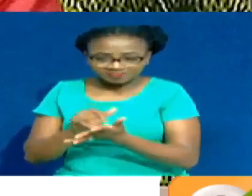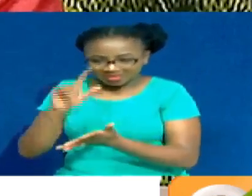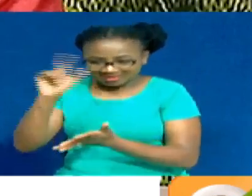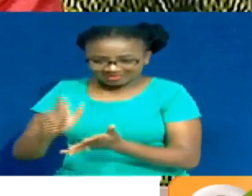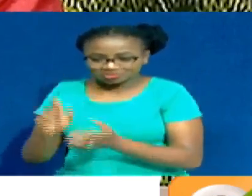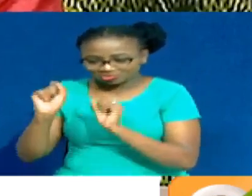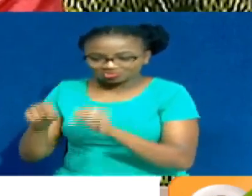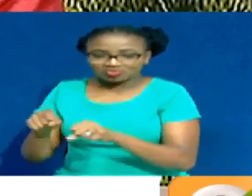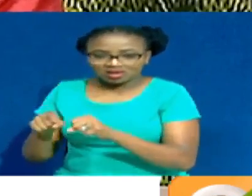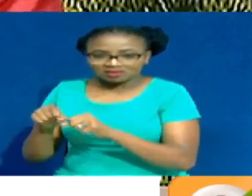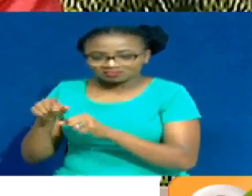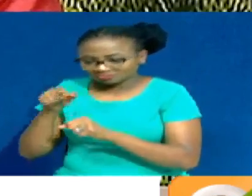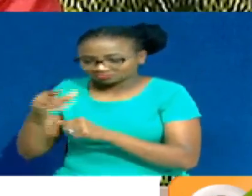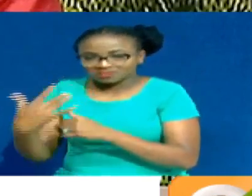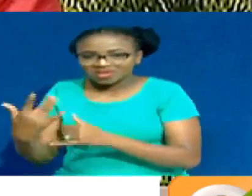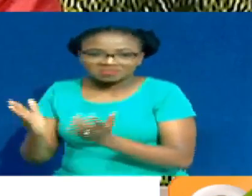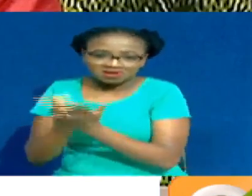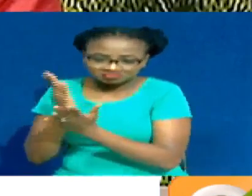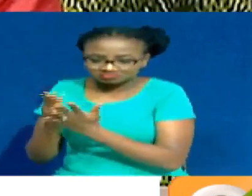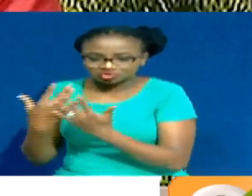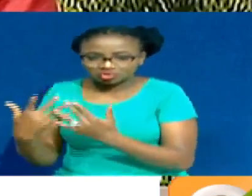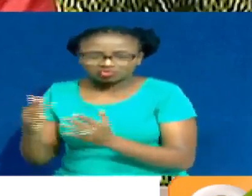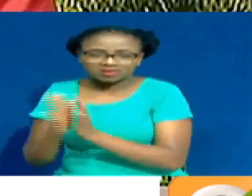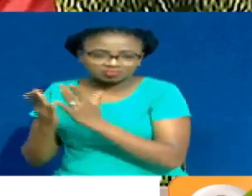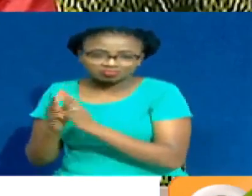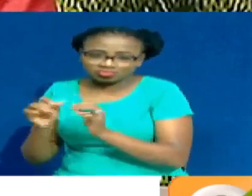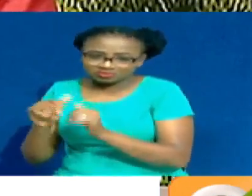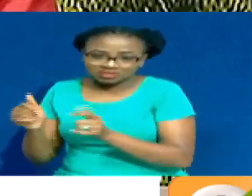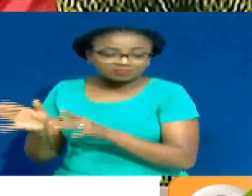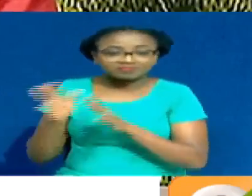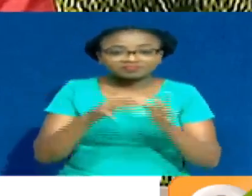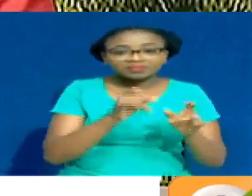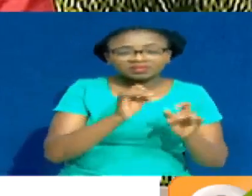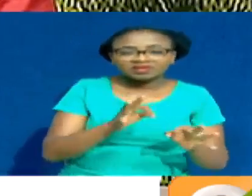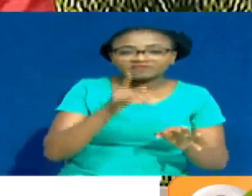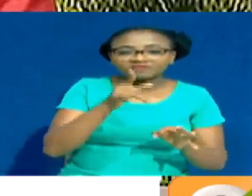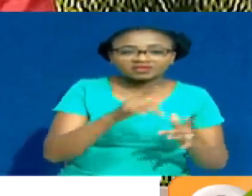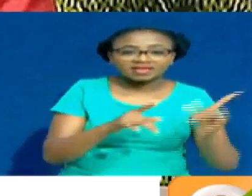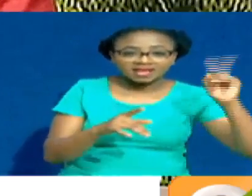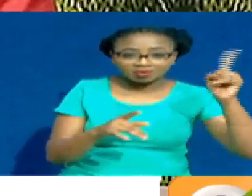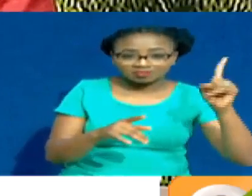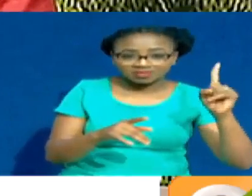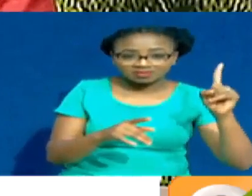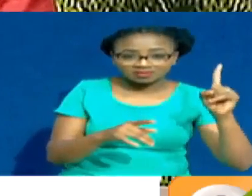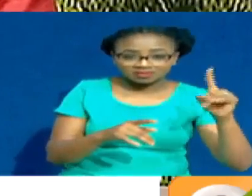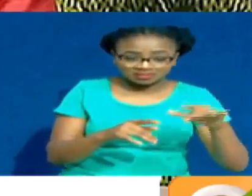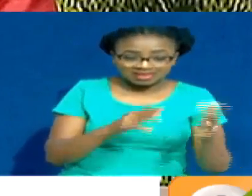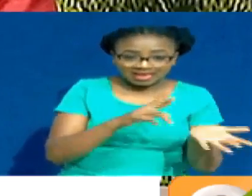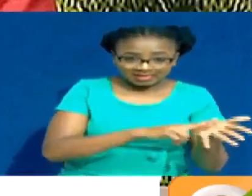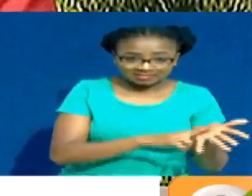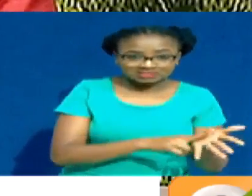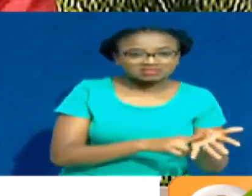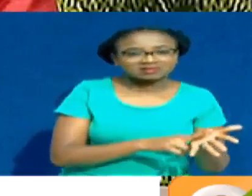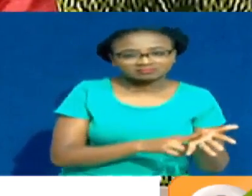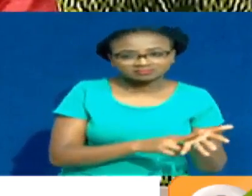manual. But if your land parcel is in the Nairobi registry, you have to transact digitally. And because we